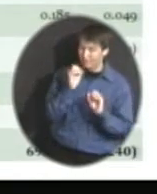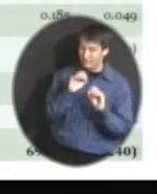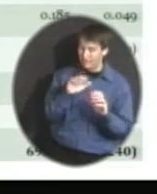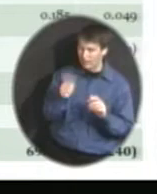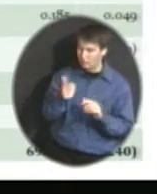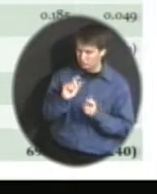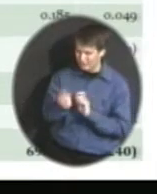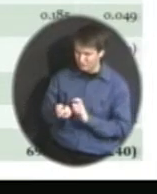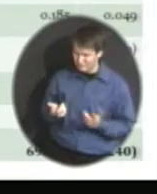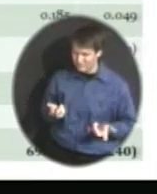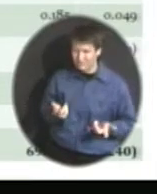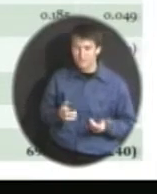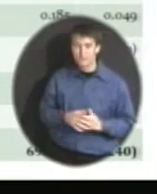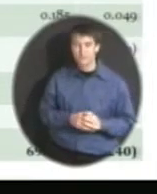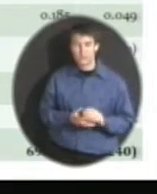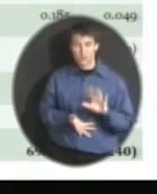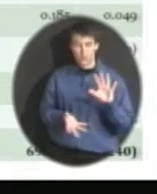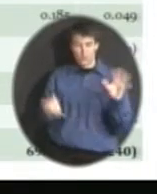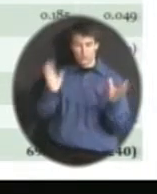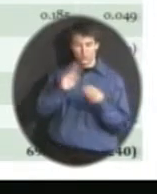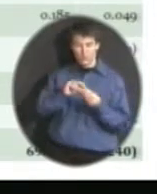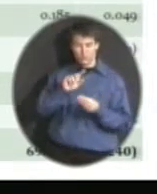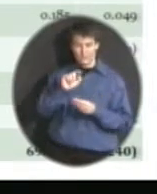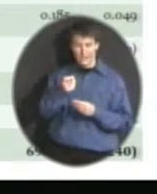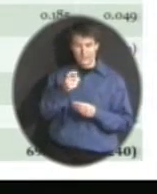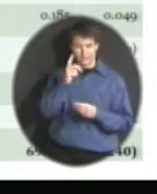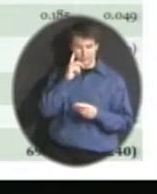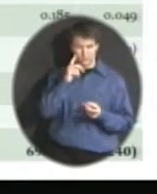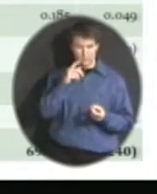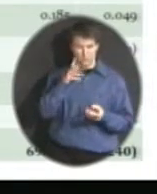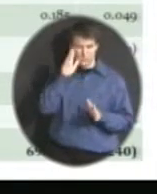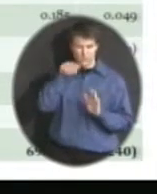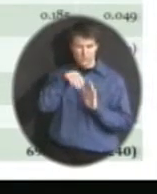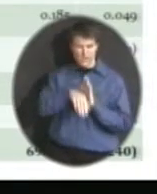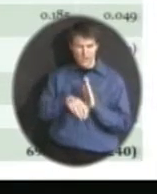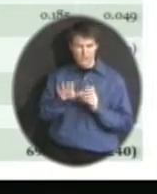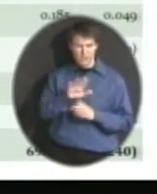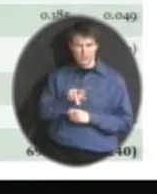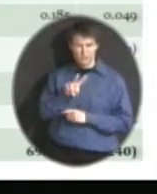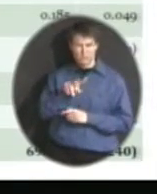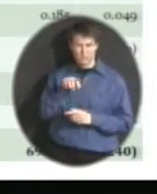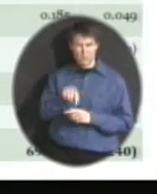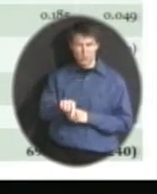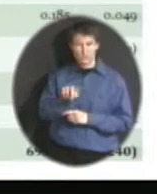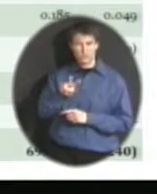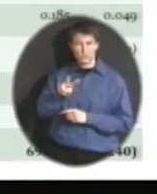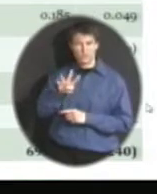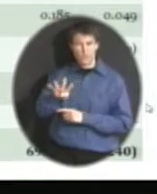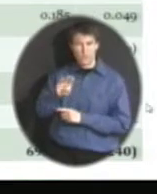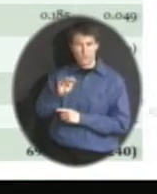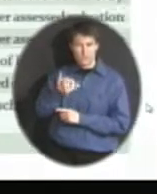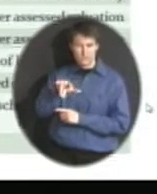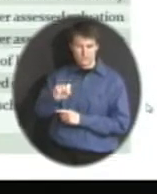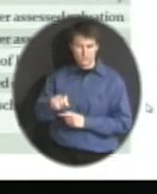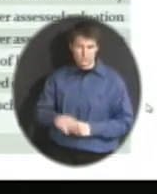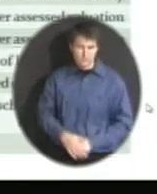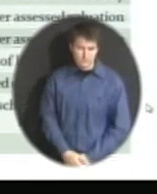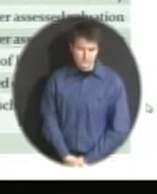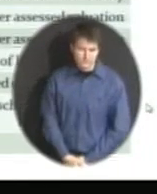tax levy for our patrons would go down about 0.24 mils.